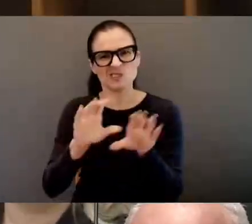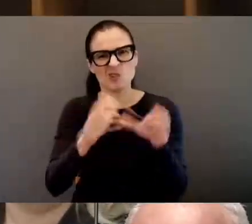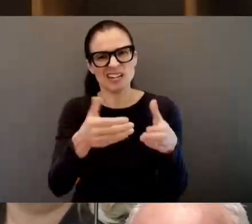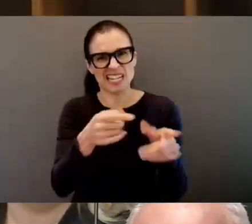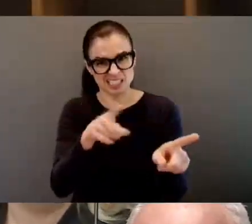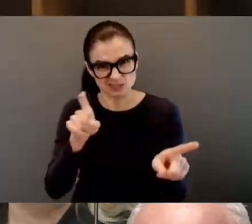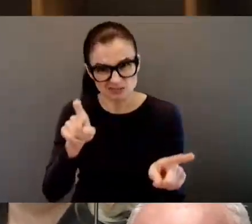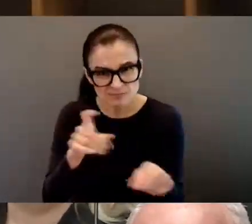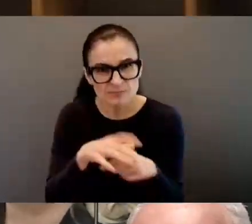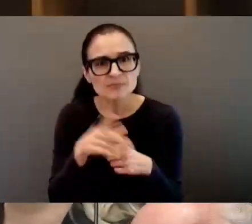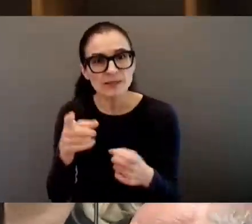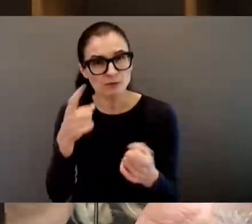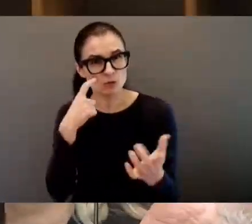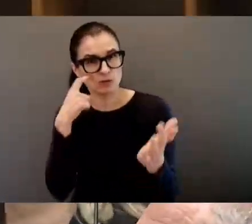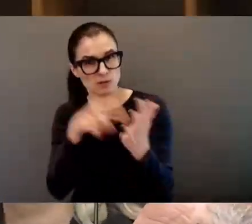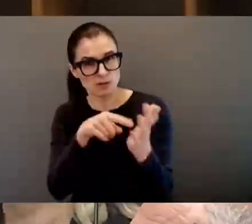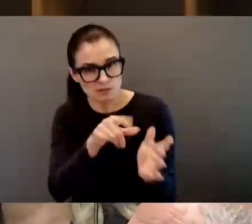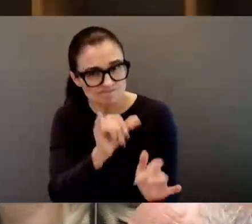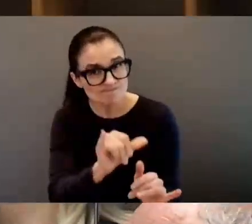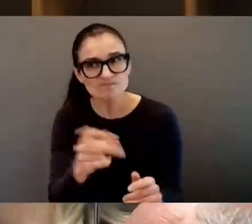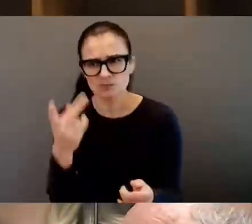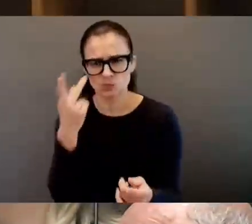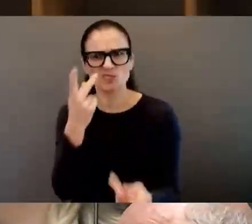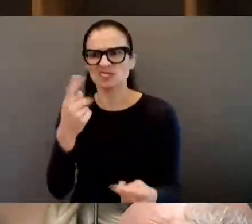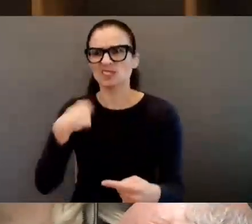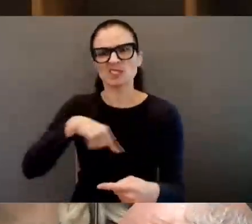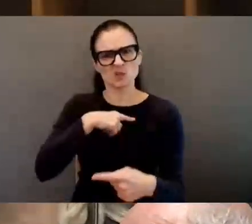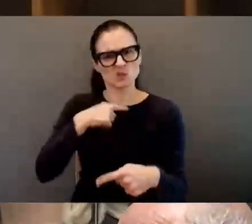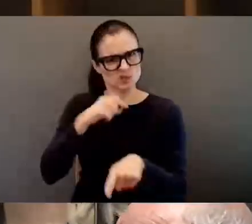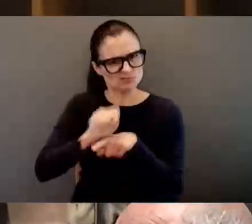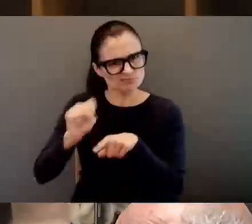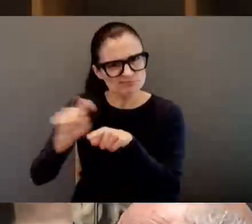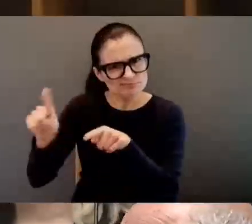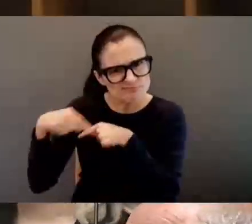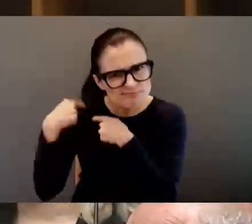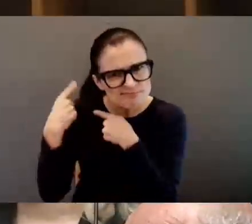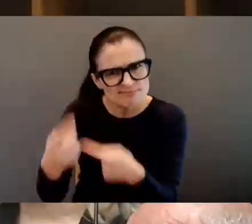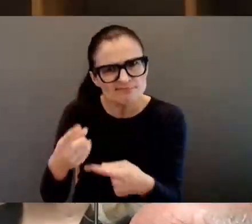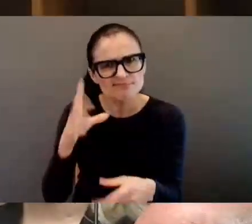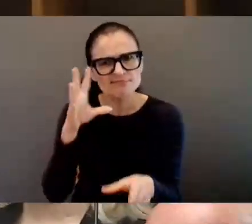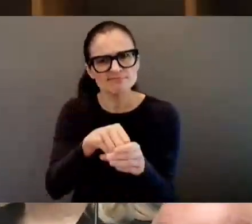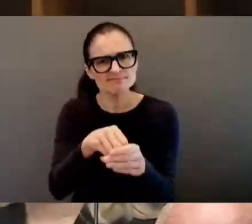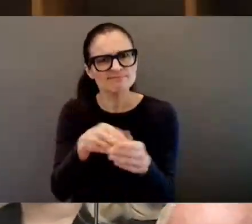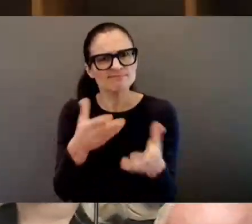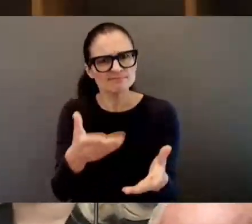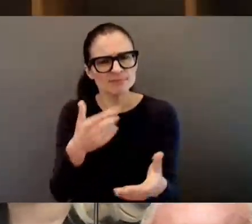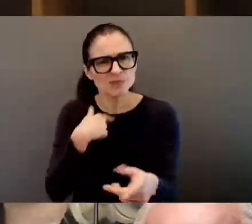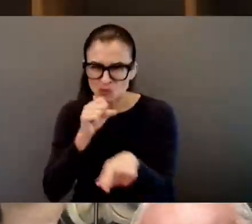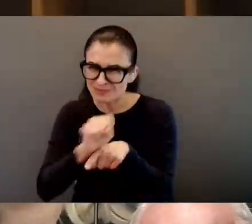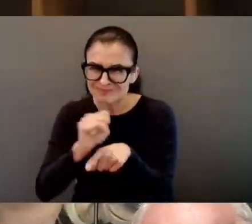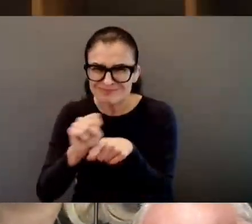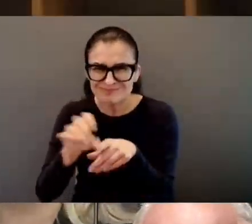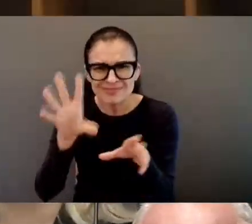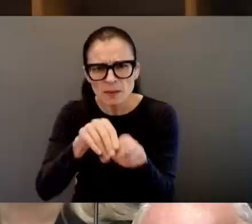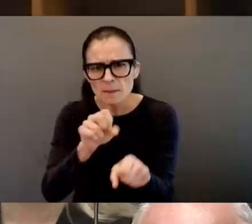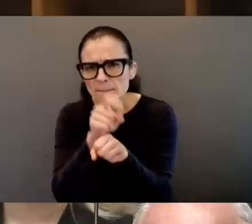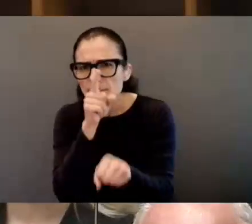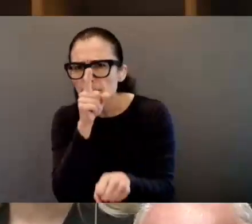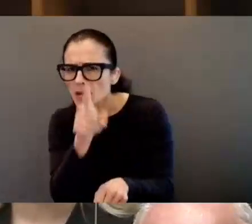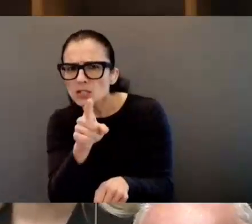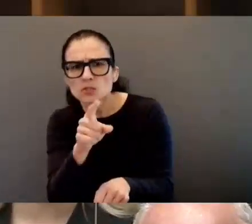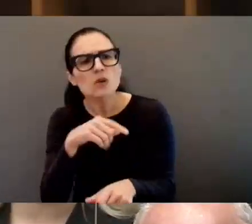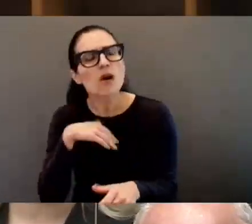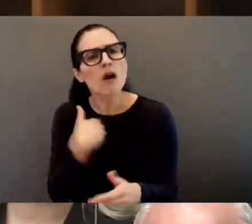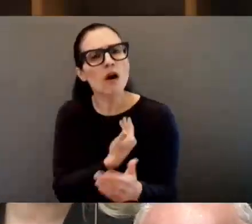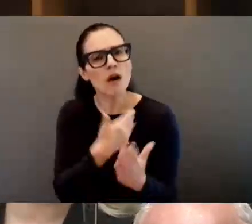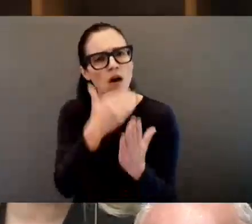terrorist offense, including extortion. So we are doing the work to make sure that our criminal code and everything is there for us